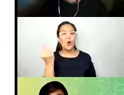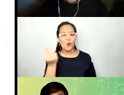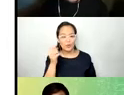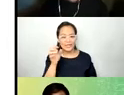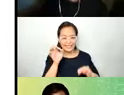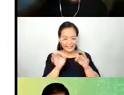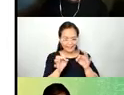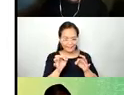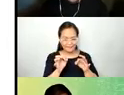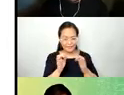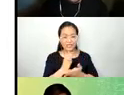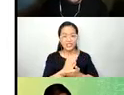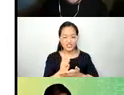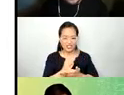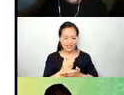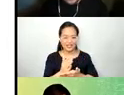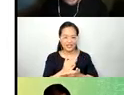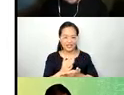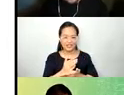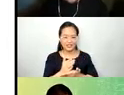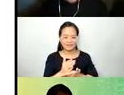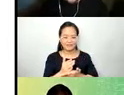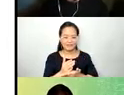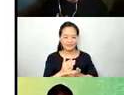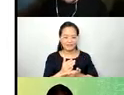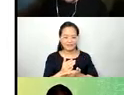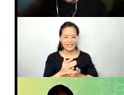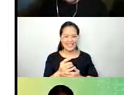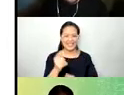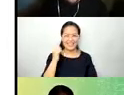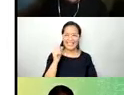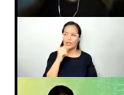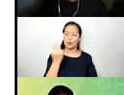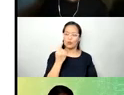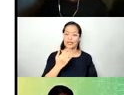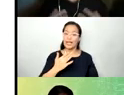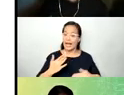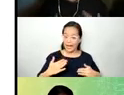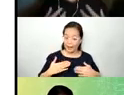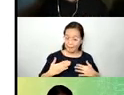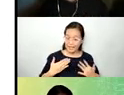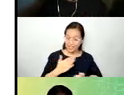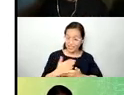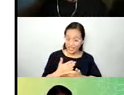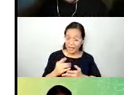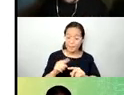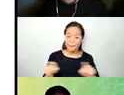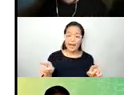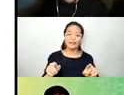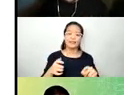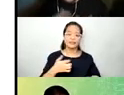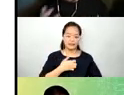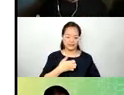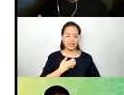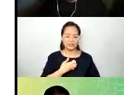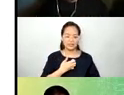Yeah. I think it's not just happiness that's real when shared. It's emotions. if we do not share our emotions with people, we don't